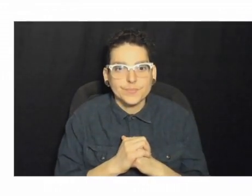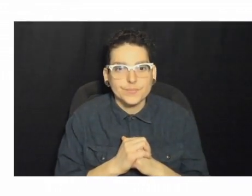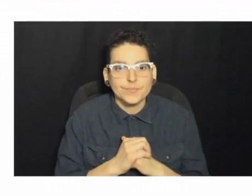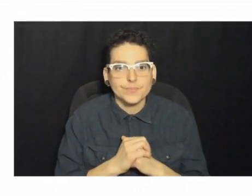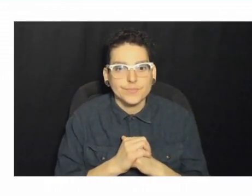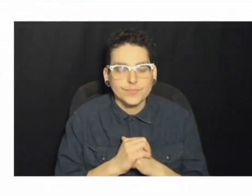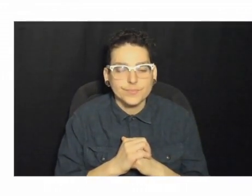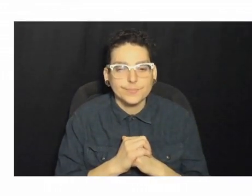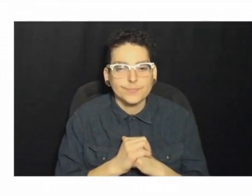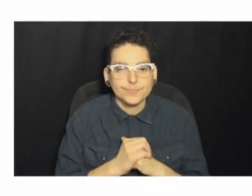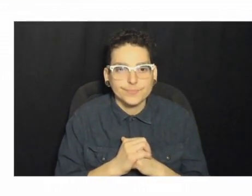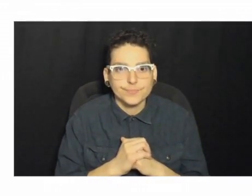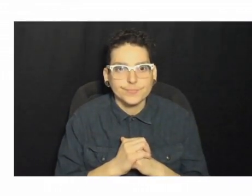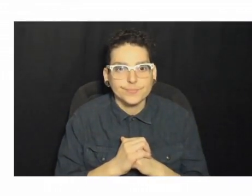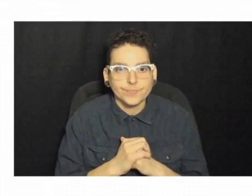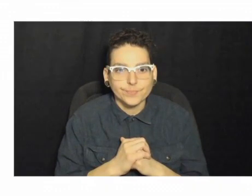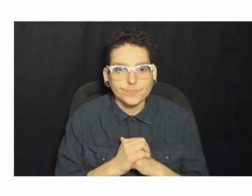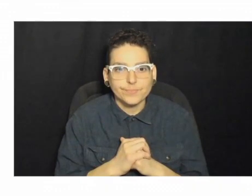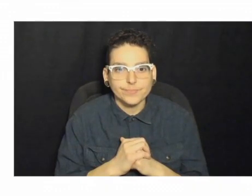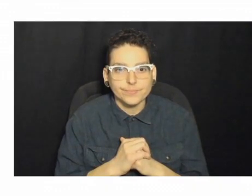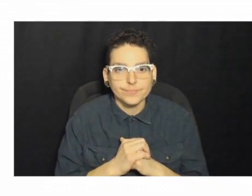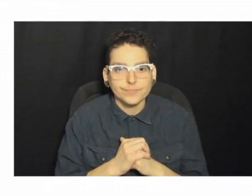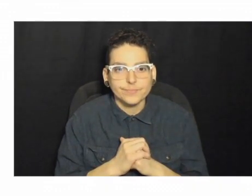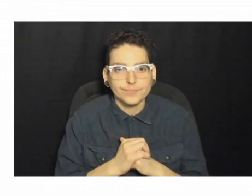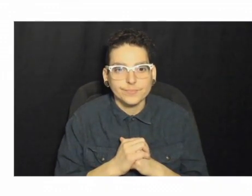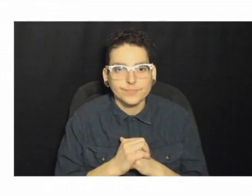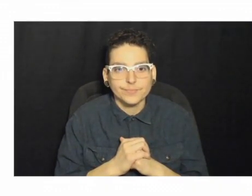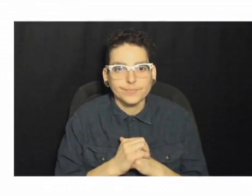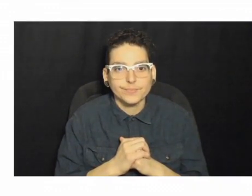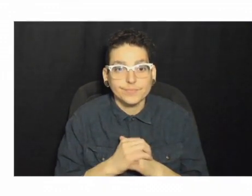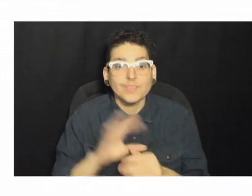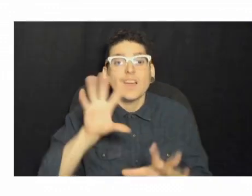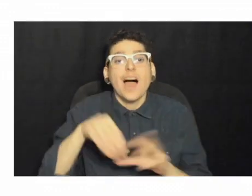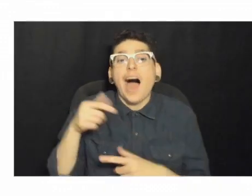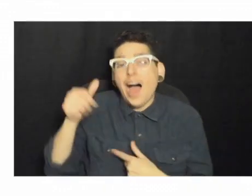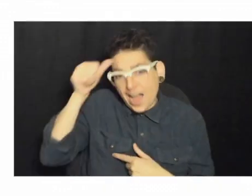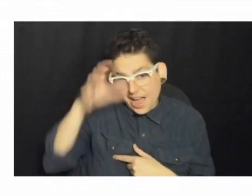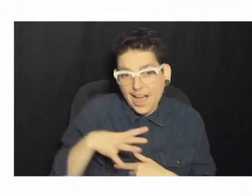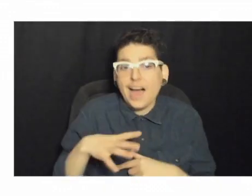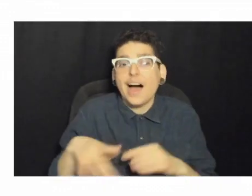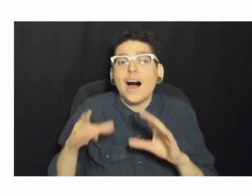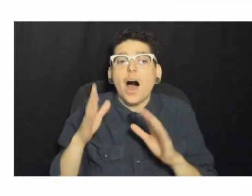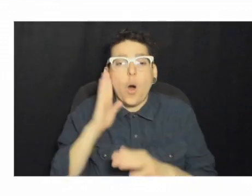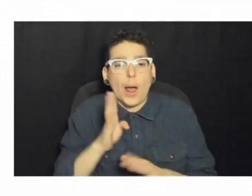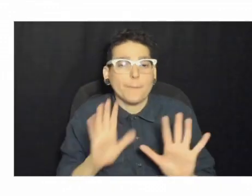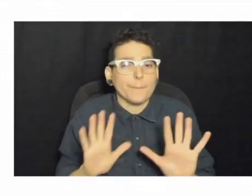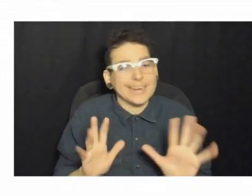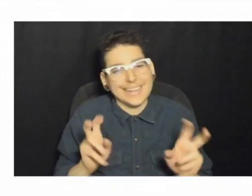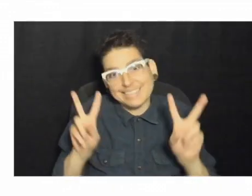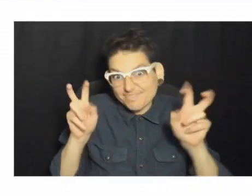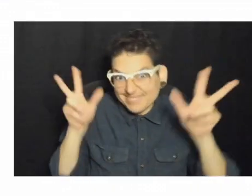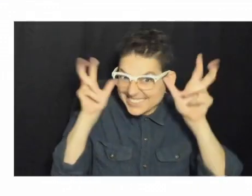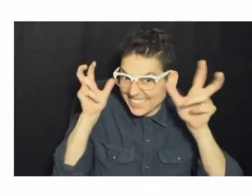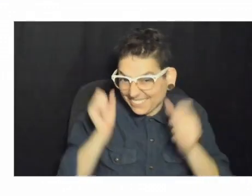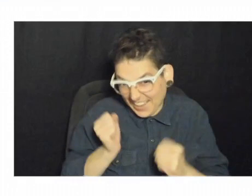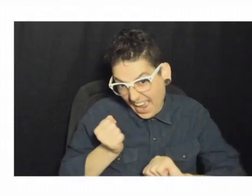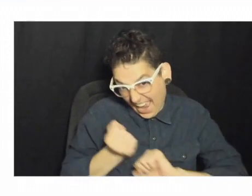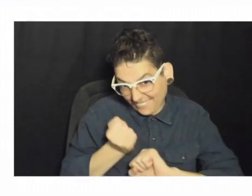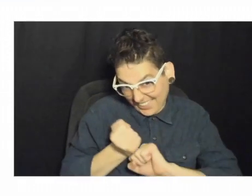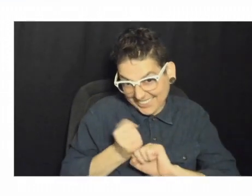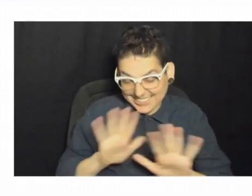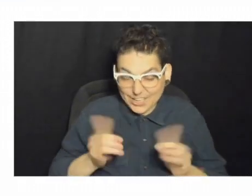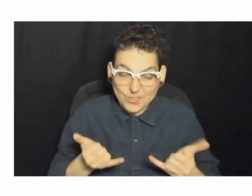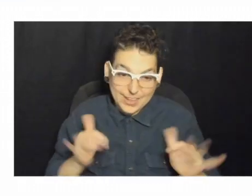I'm going to sort of play devil's advocate. We are at a moment where there are substantial federal resources, and we